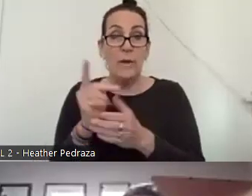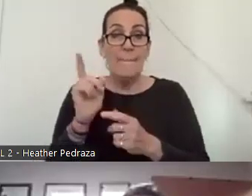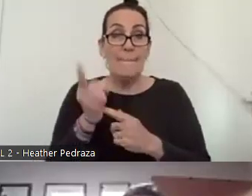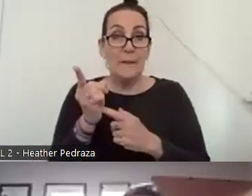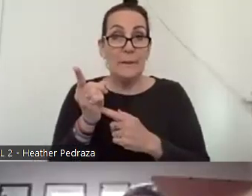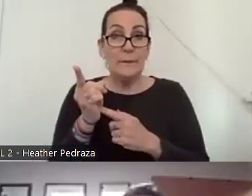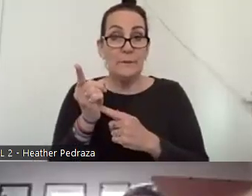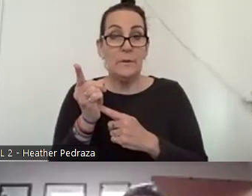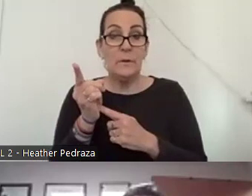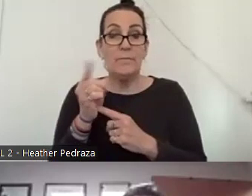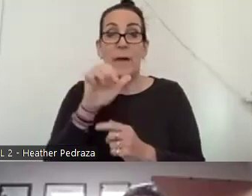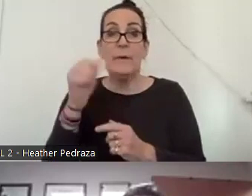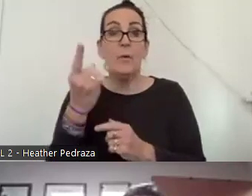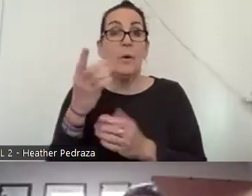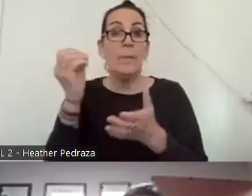email?